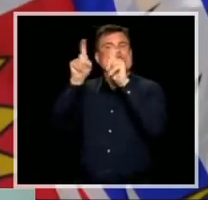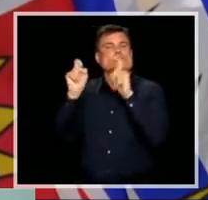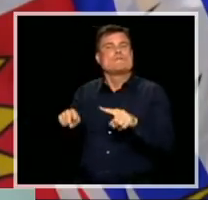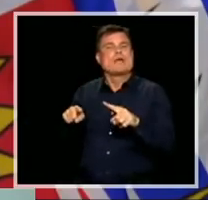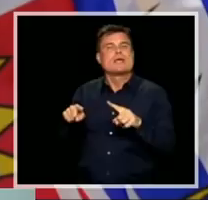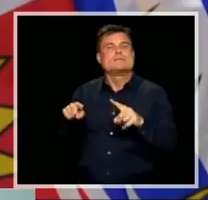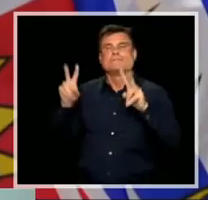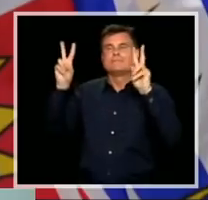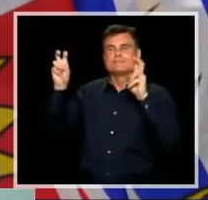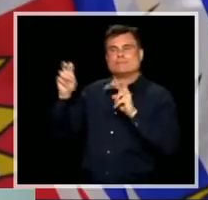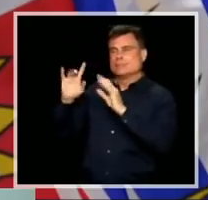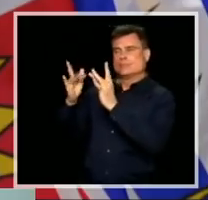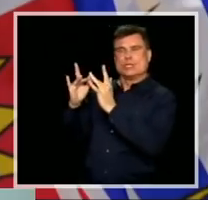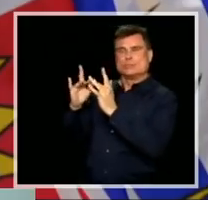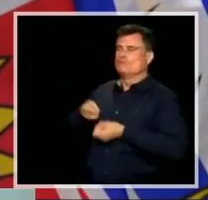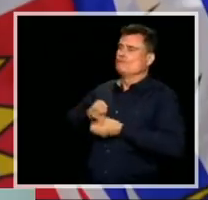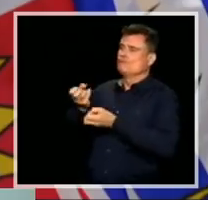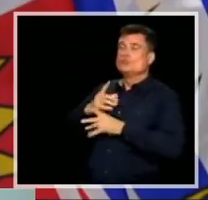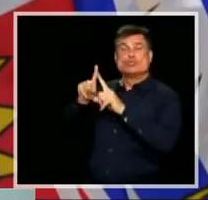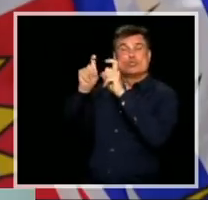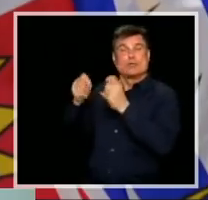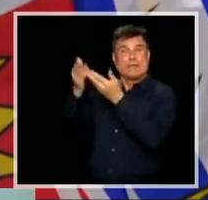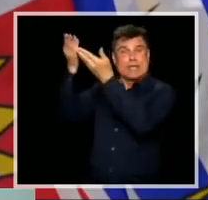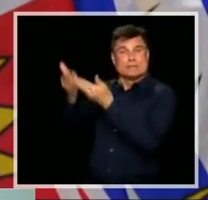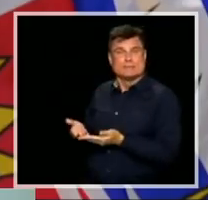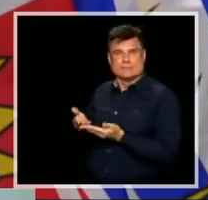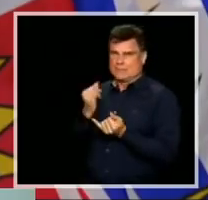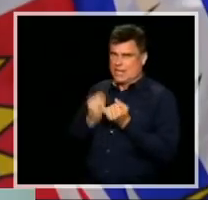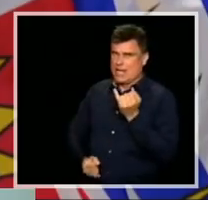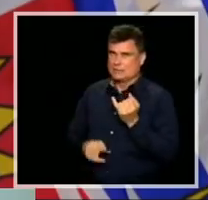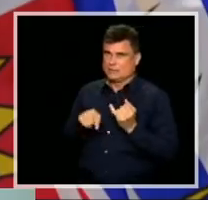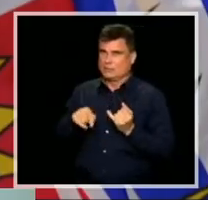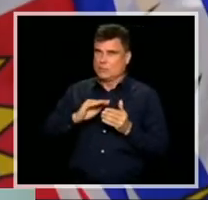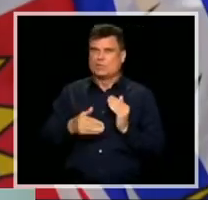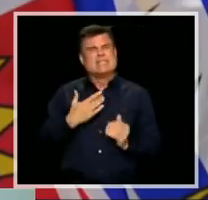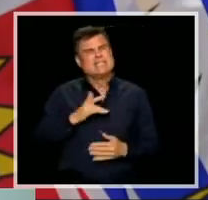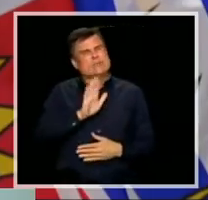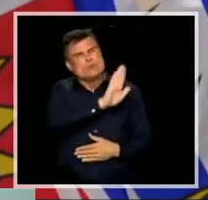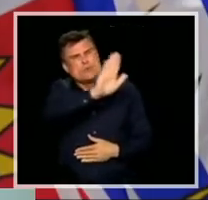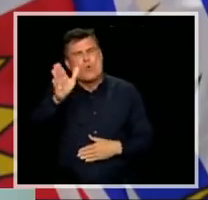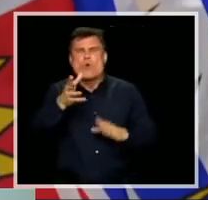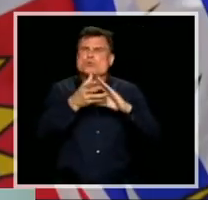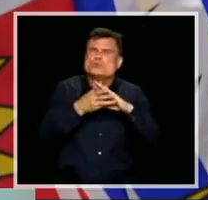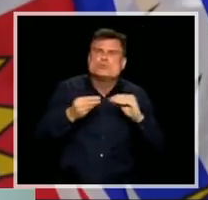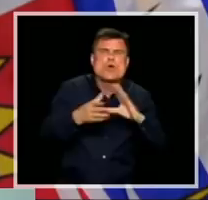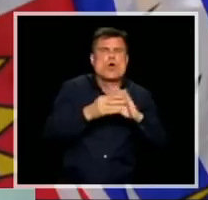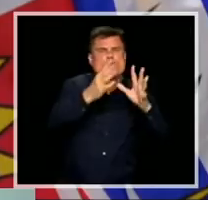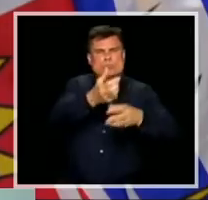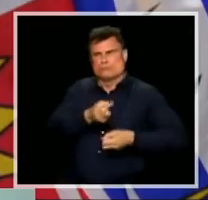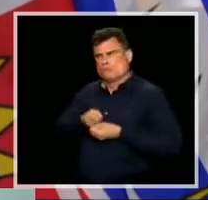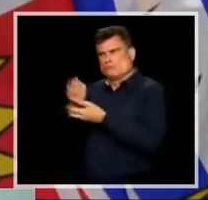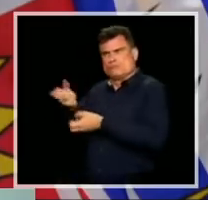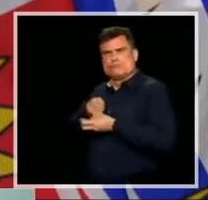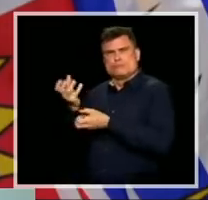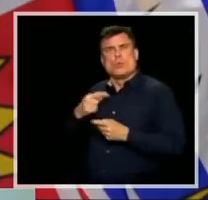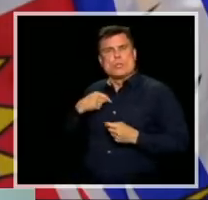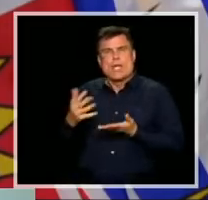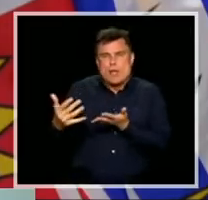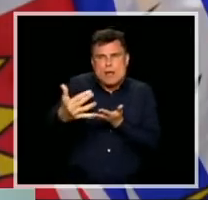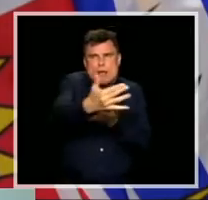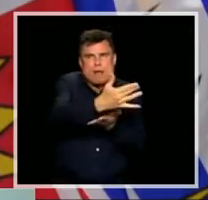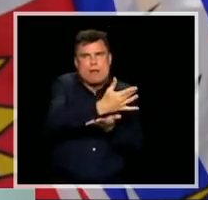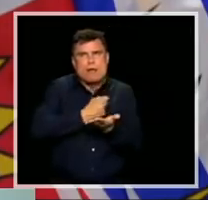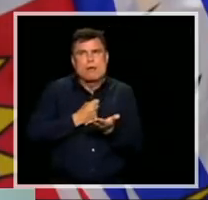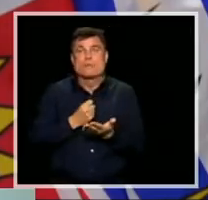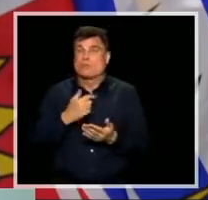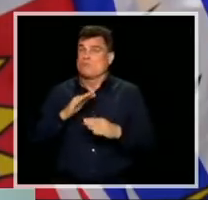I know this is very exciting, and I know for some people they are thinking about this with trepidation, and